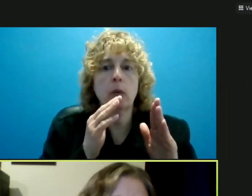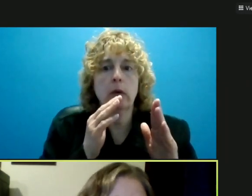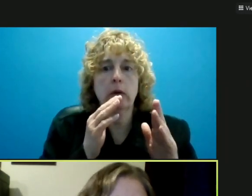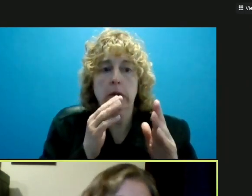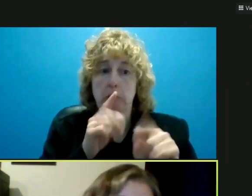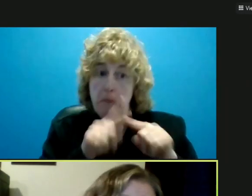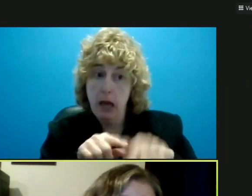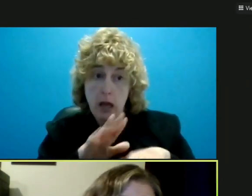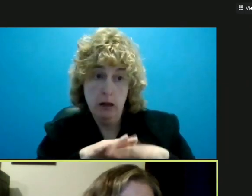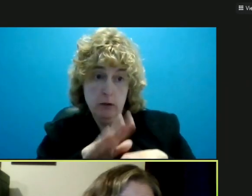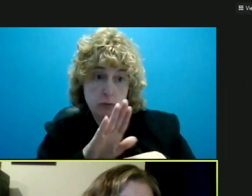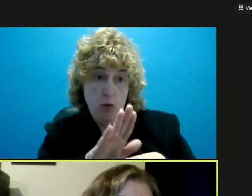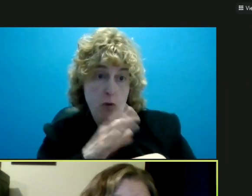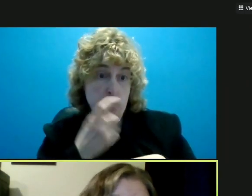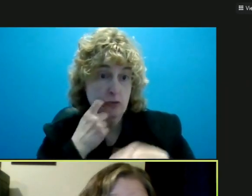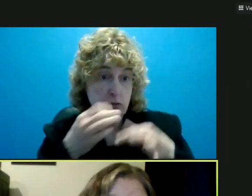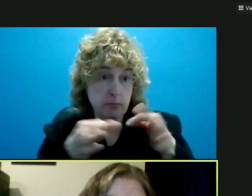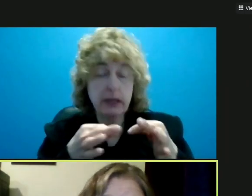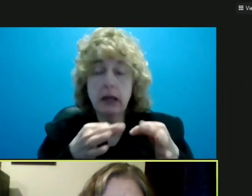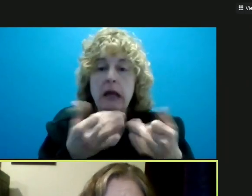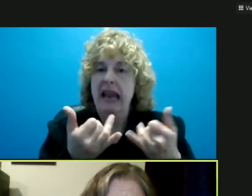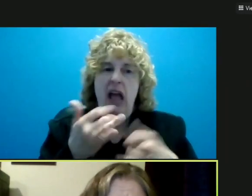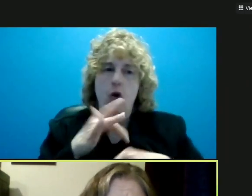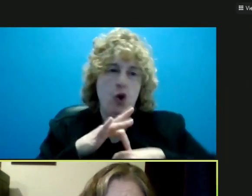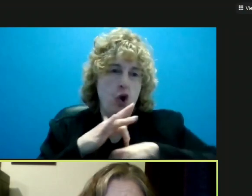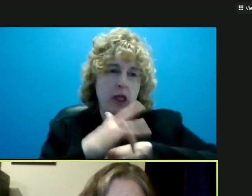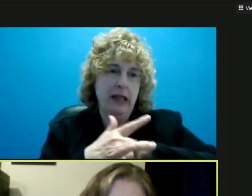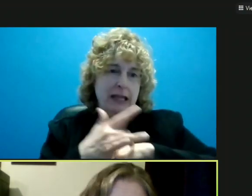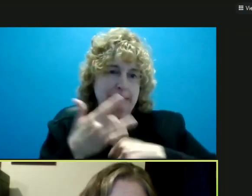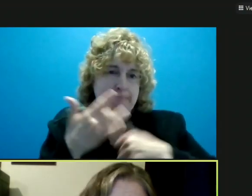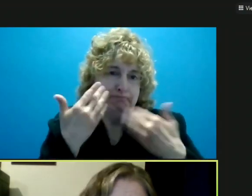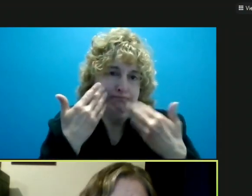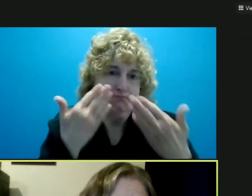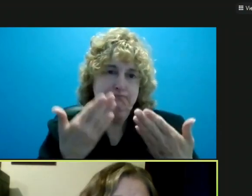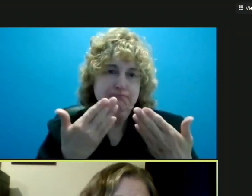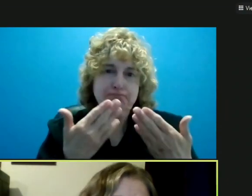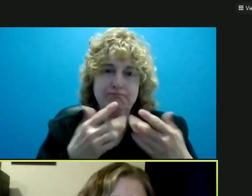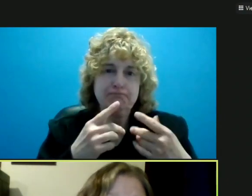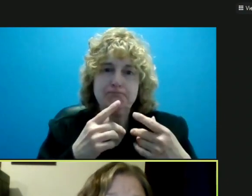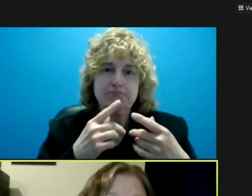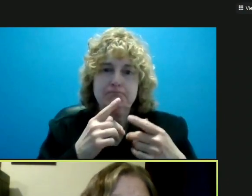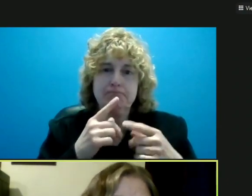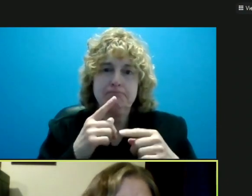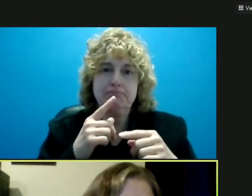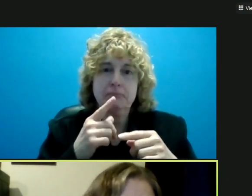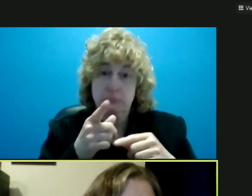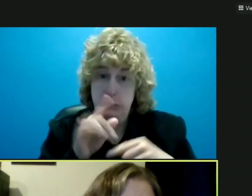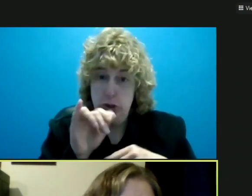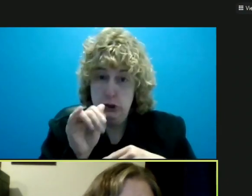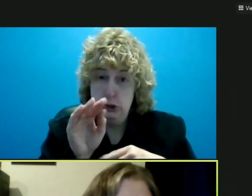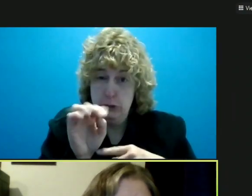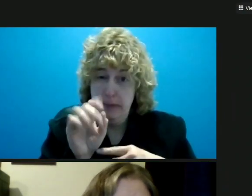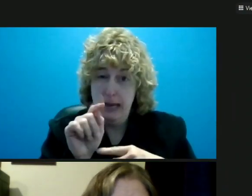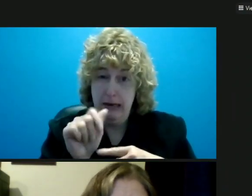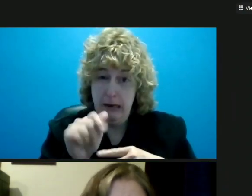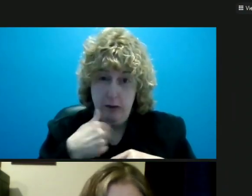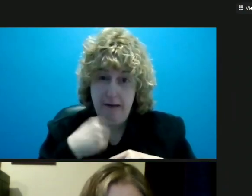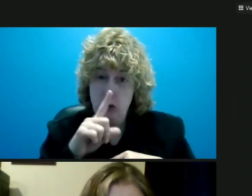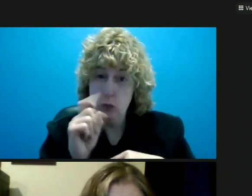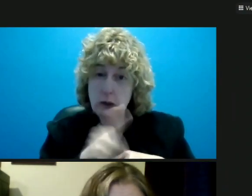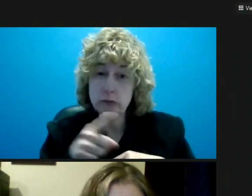on what you're saying, it's, it's too early to tell. And so, I don't know, Jimetta, if you have a question or a thought about that. Sure. Thank you,